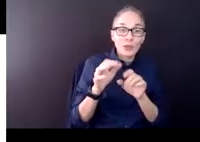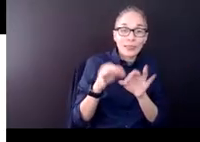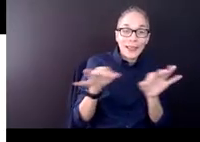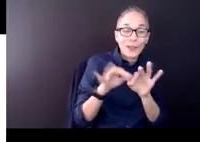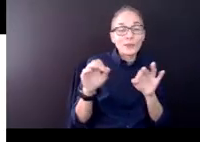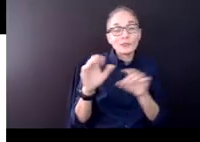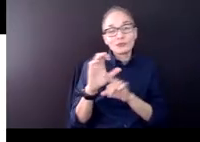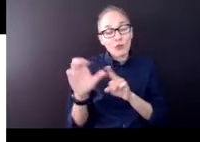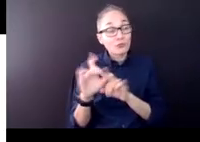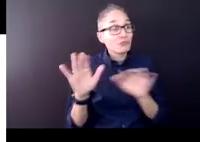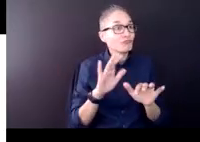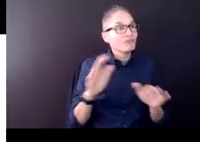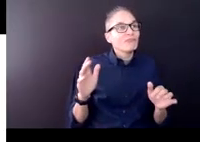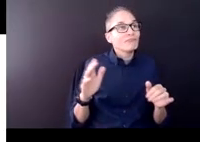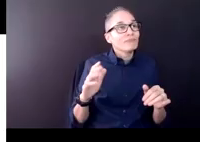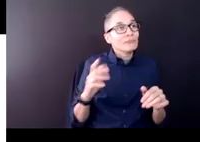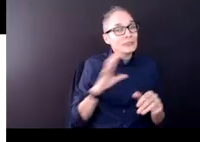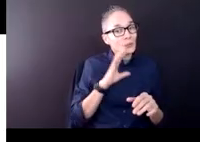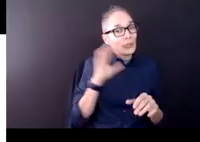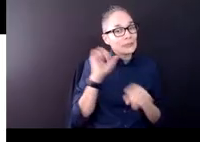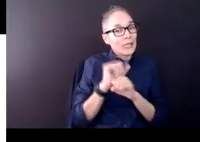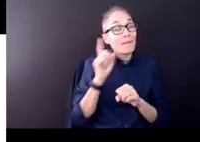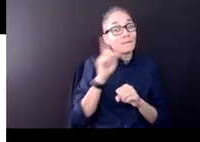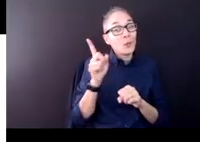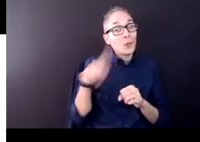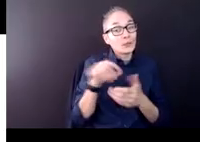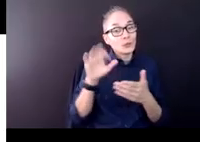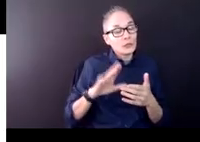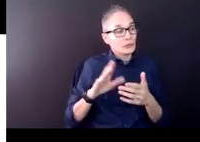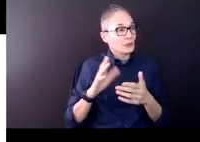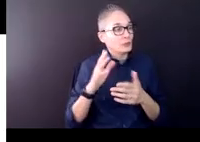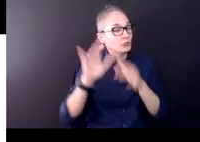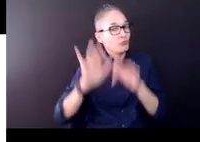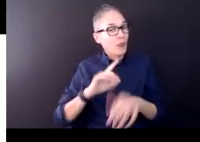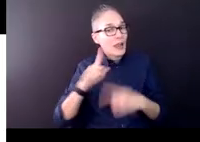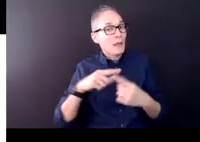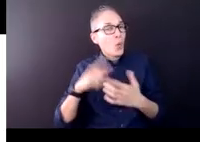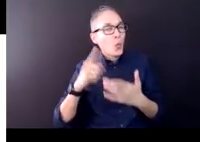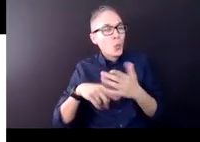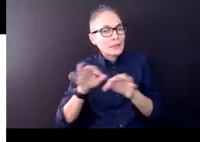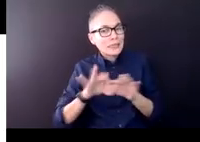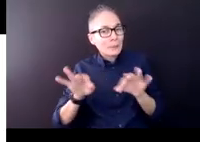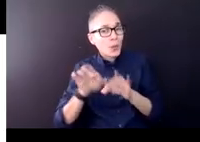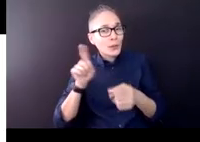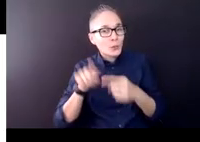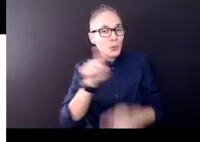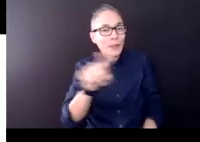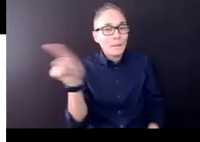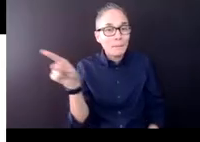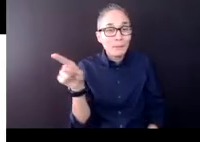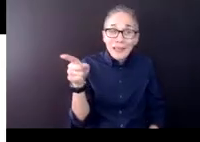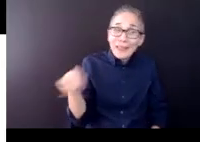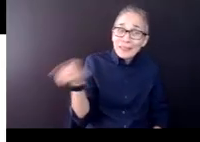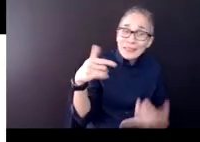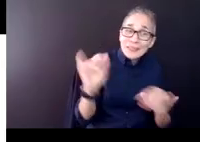things like that. And so it's, in other words, it's an assignment for students to write about the things that are most important to them. And the student still used AI to